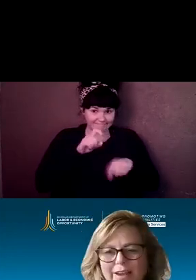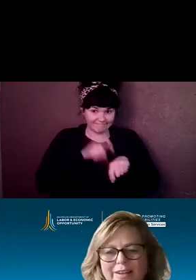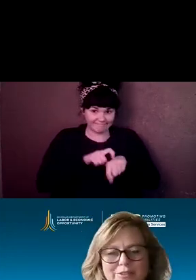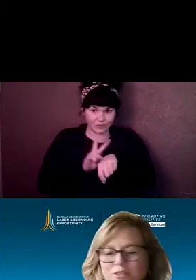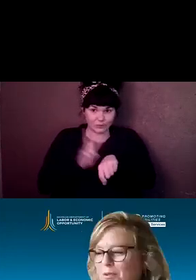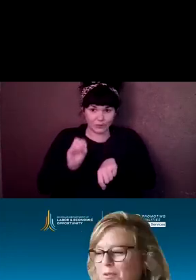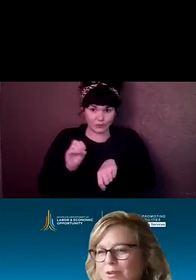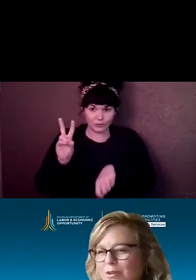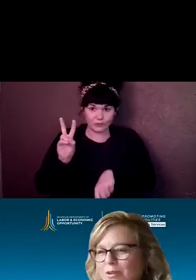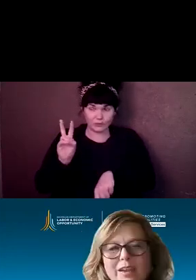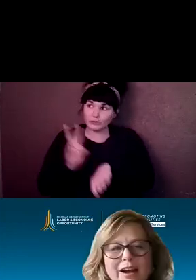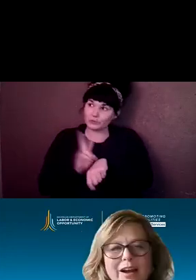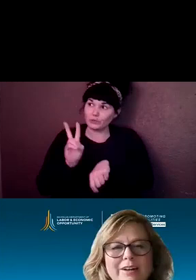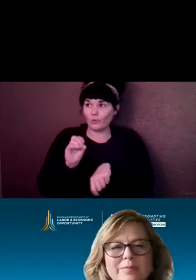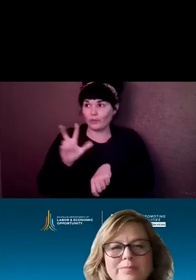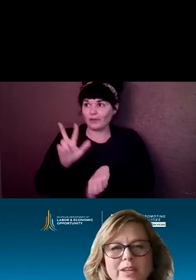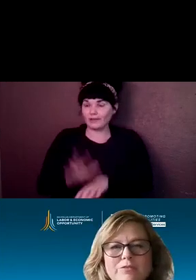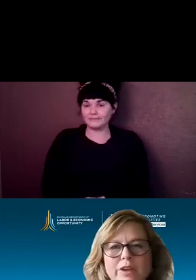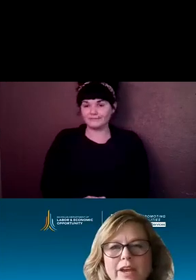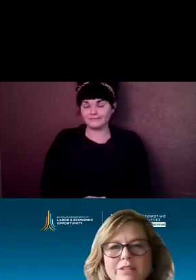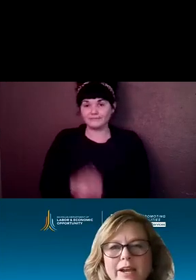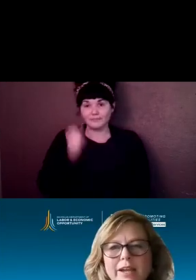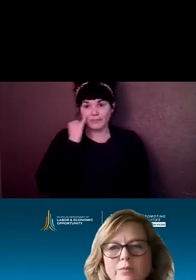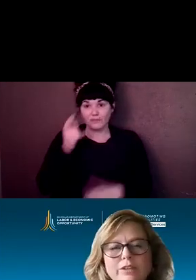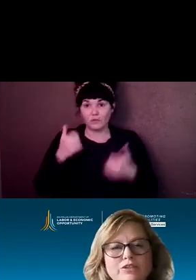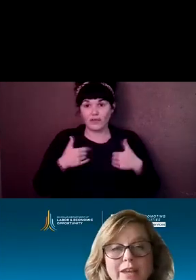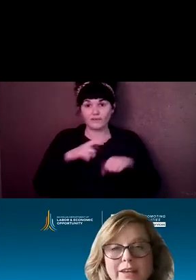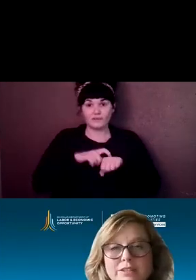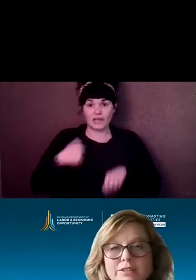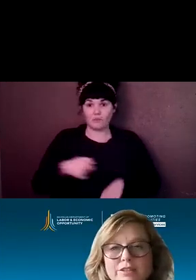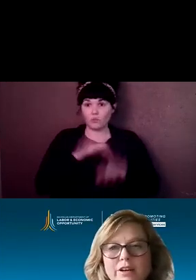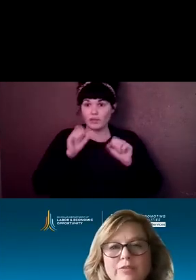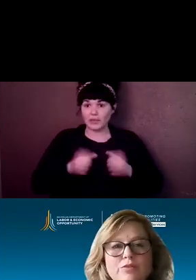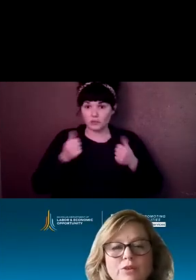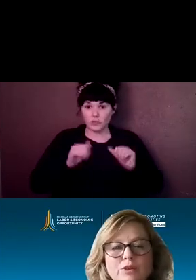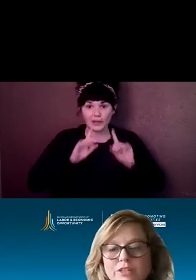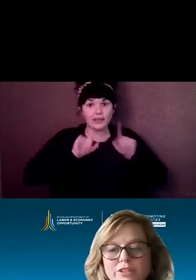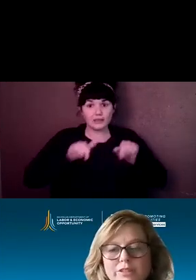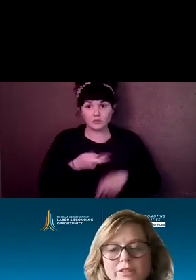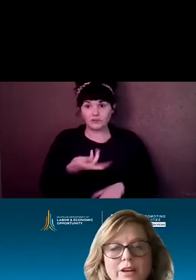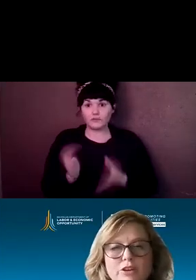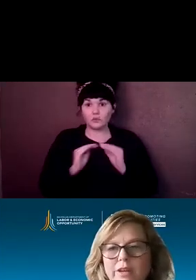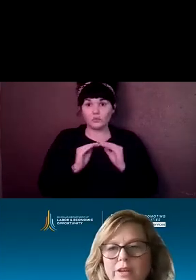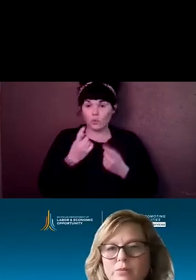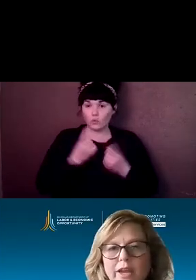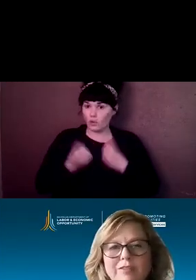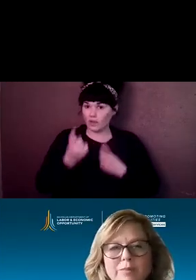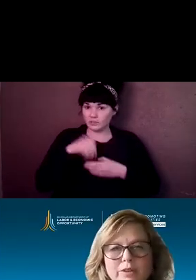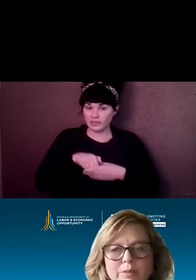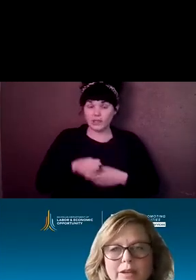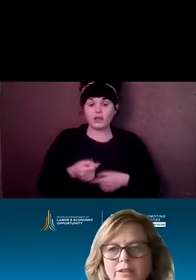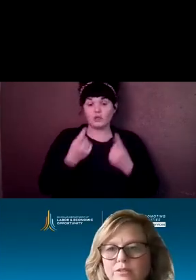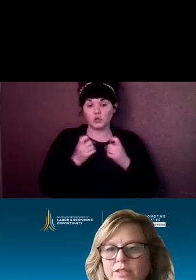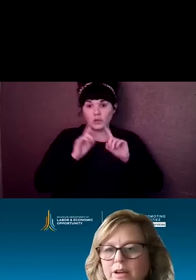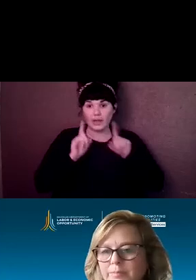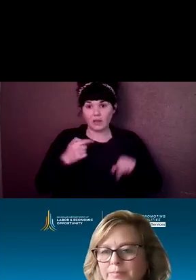I have, or 2:03. If you have time, we can try to answer a few more questions in our Q&A. We have been